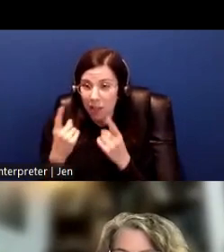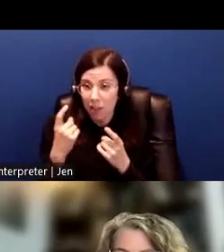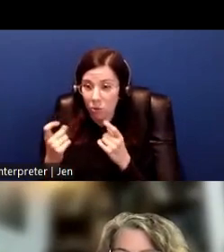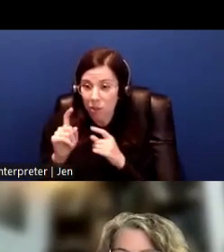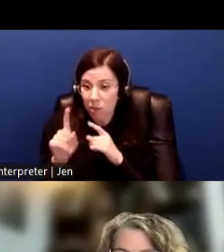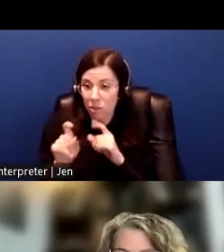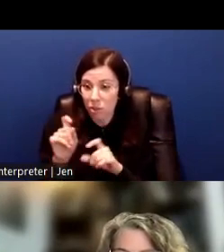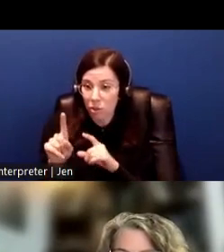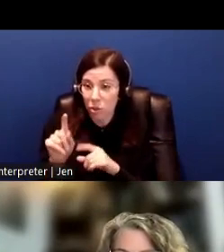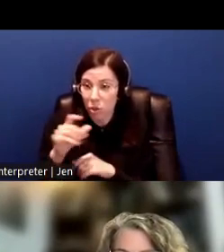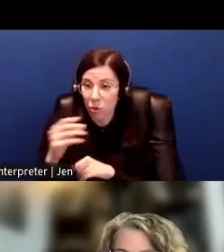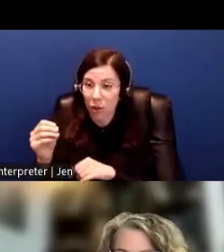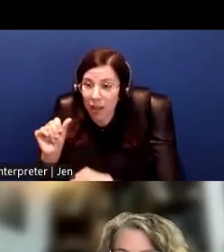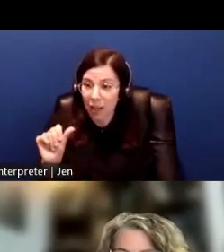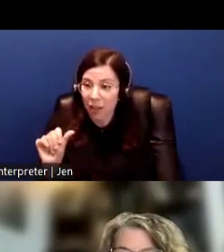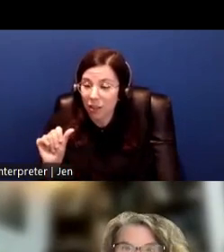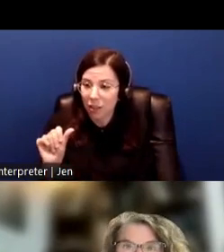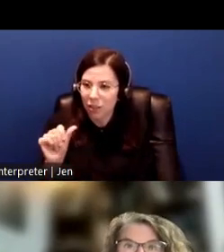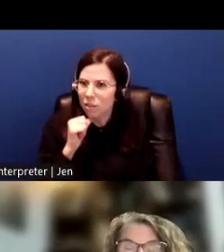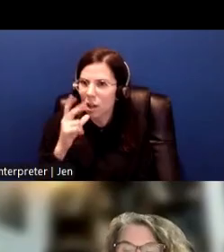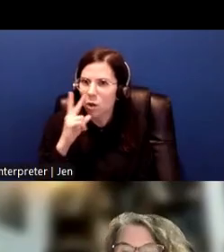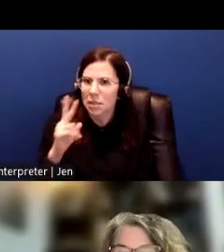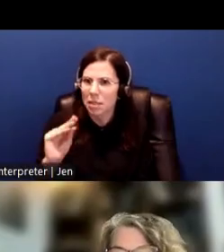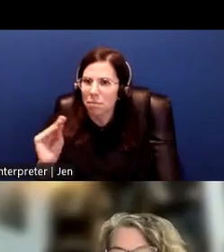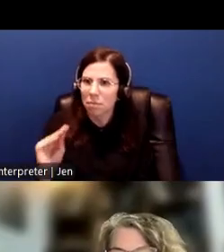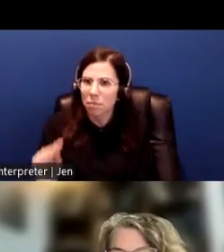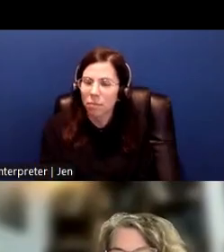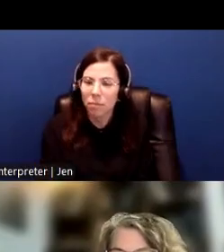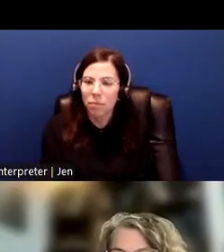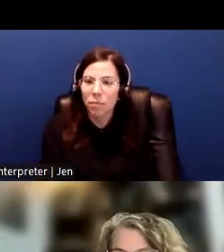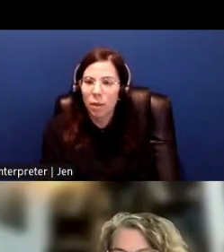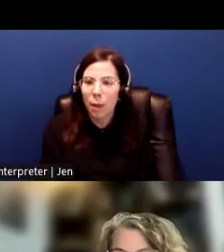Q&A pending? I don't see any.